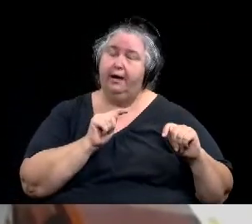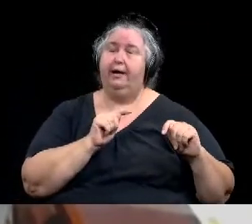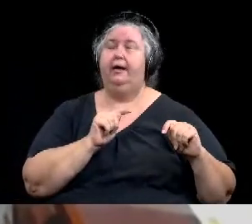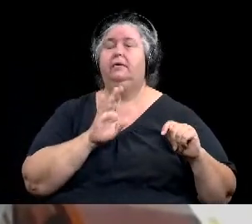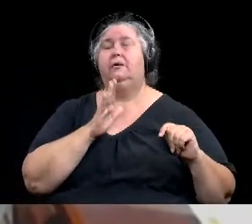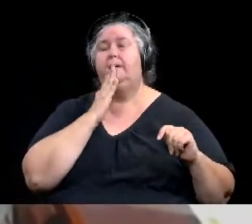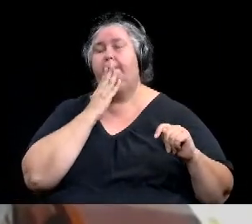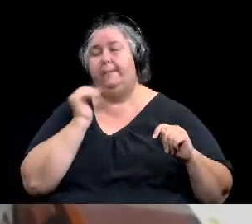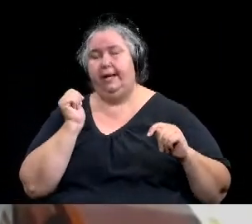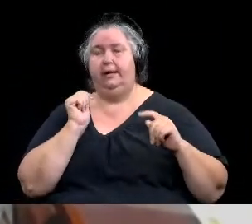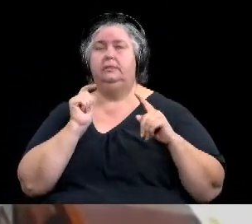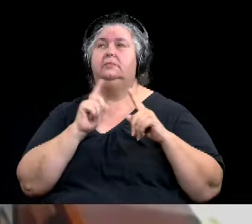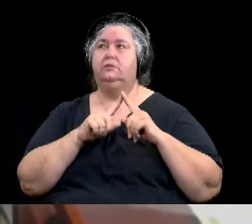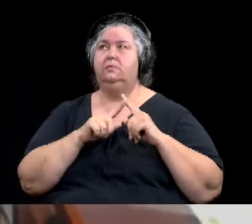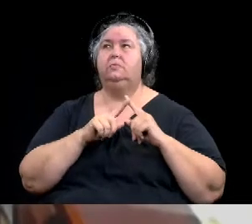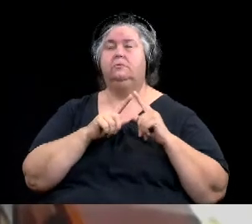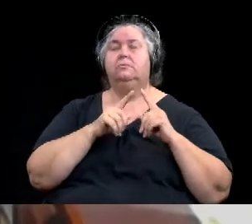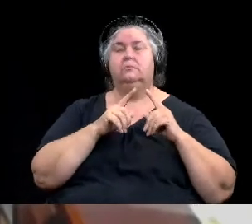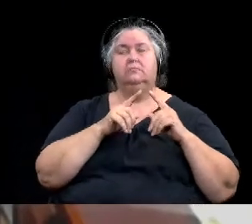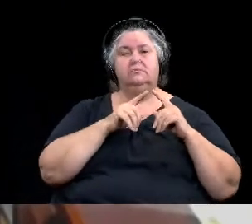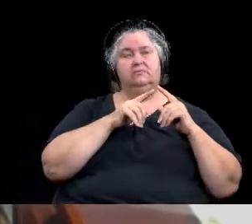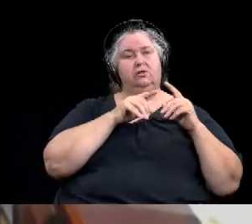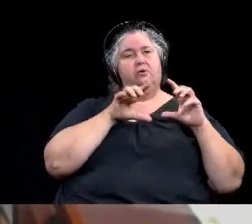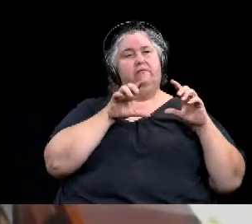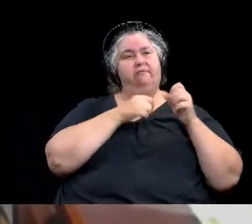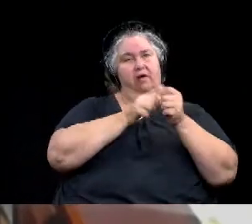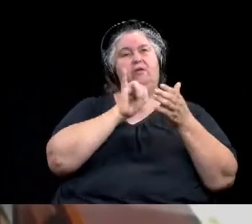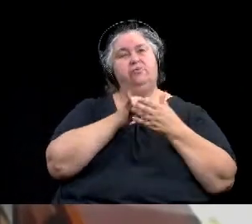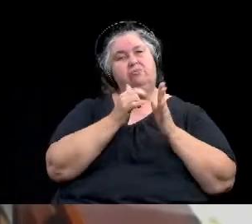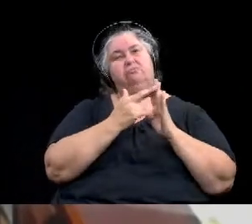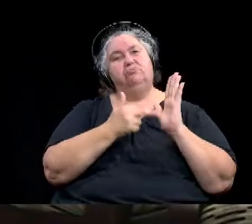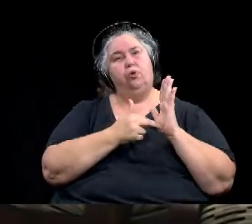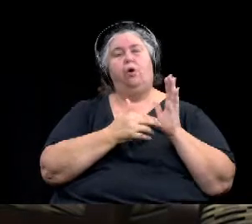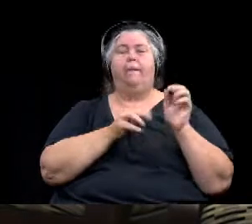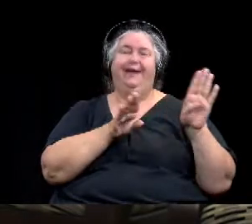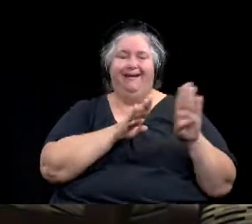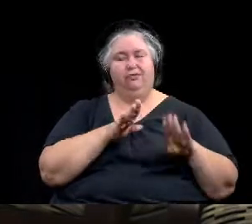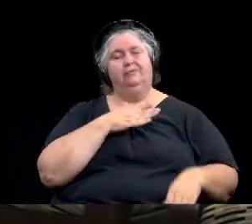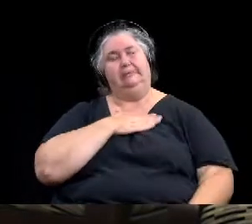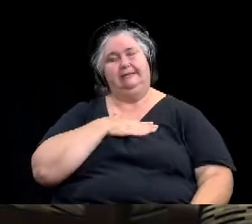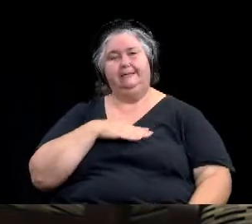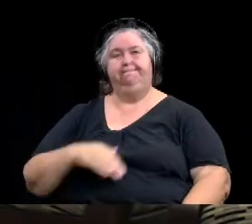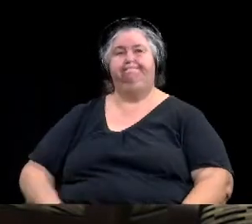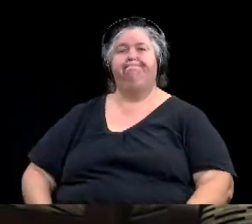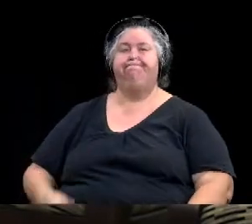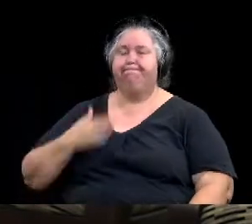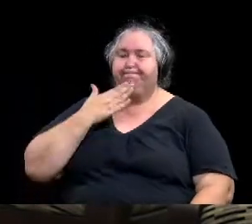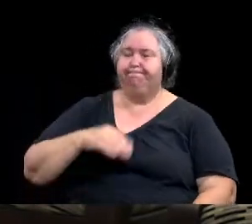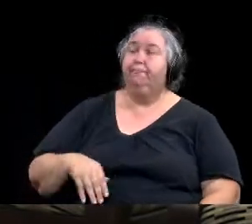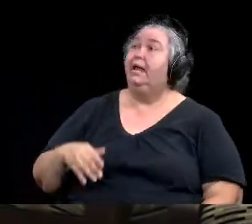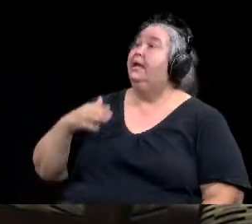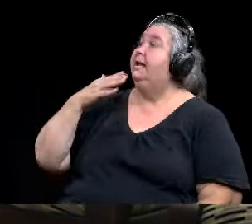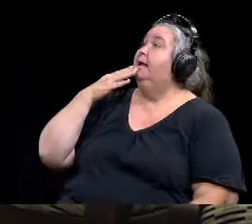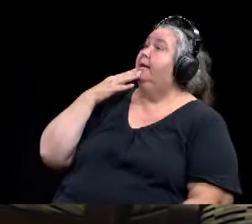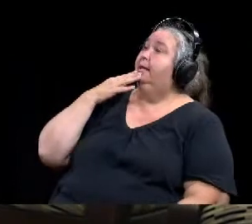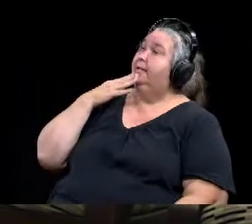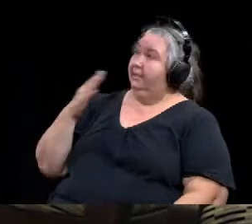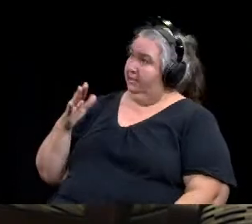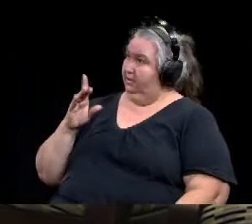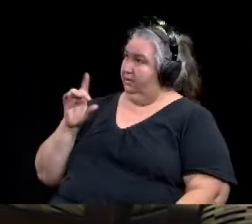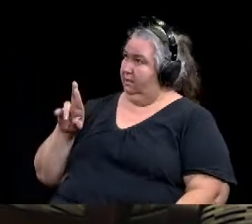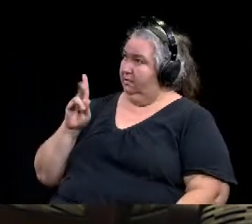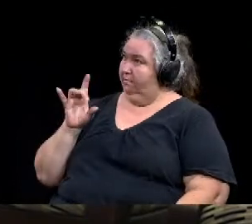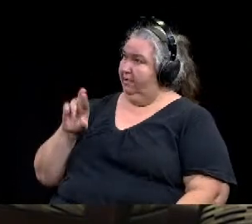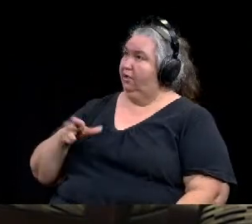best to mirror those behaviors. Thank you. Thank you, Dr. Becker. Mclennan County Judge Scott Felton. Judge?